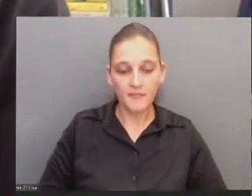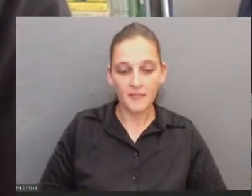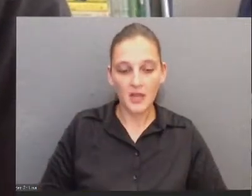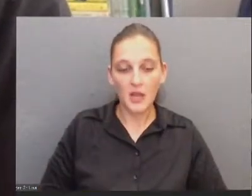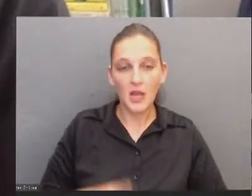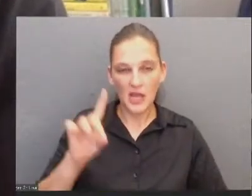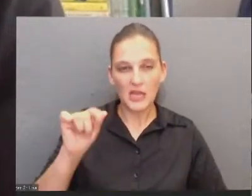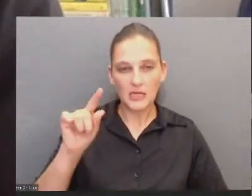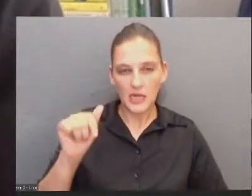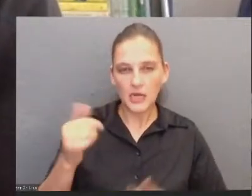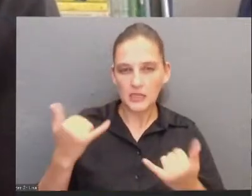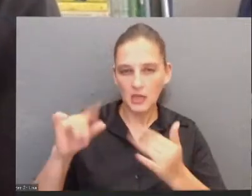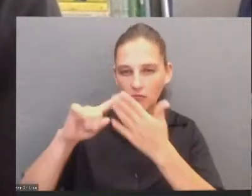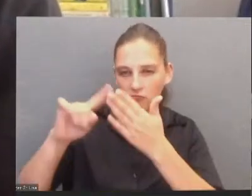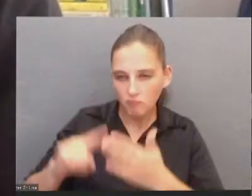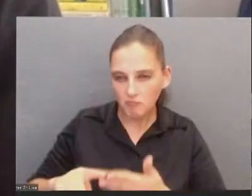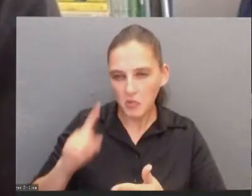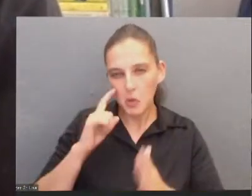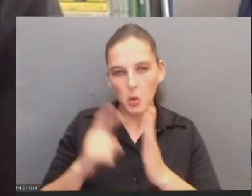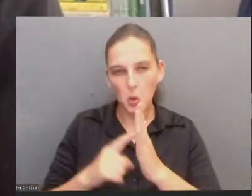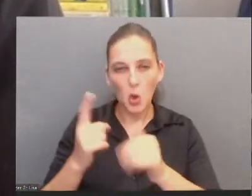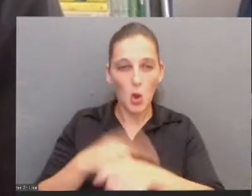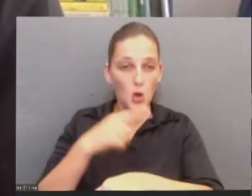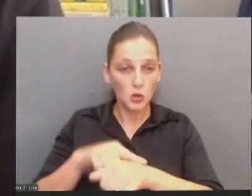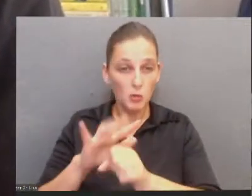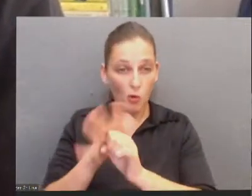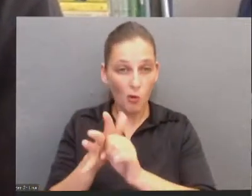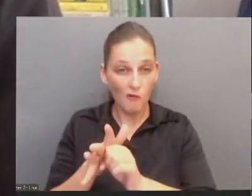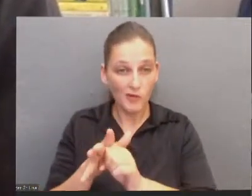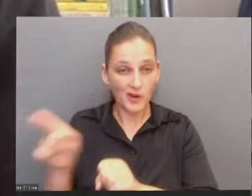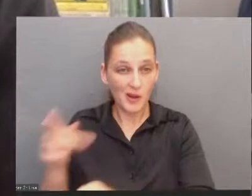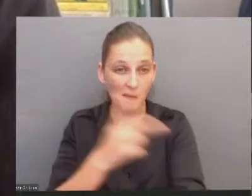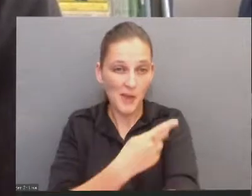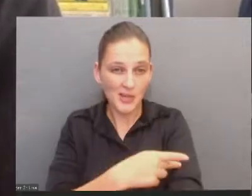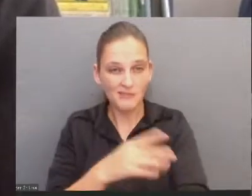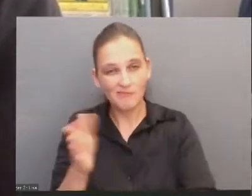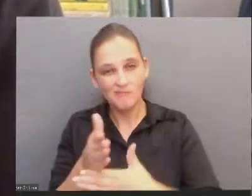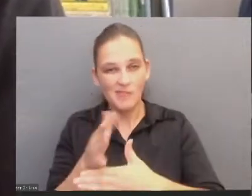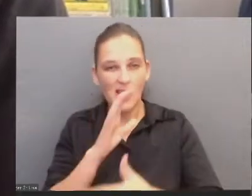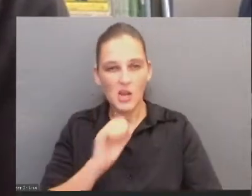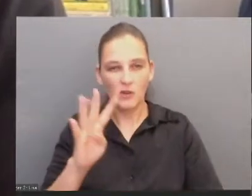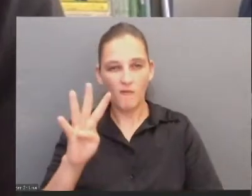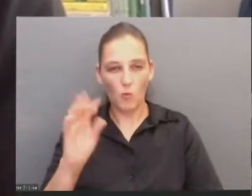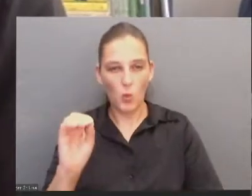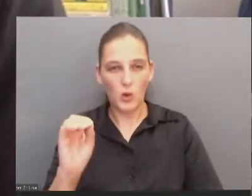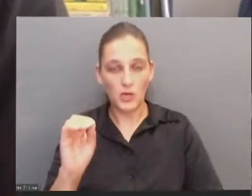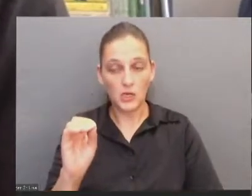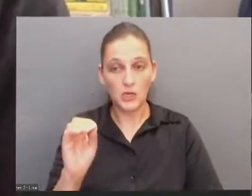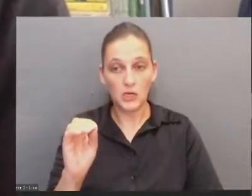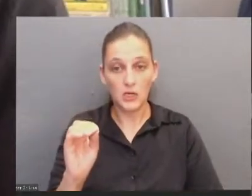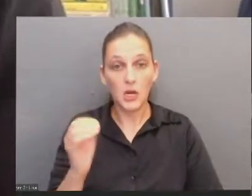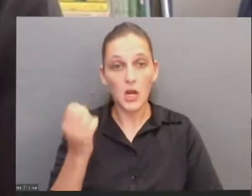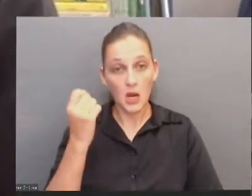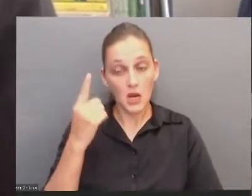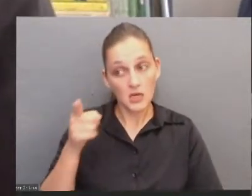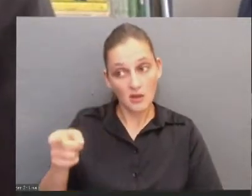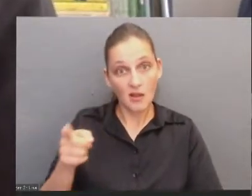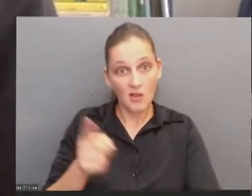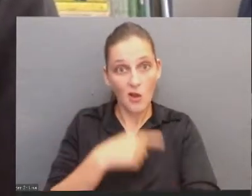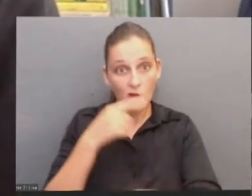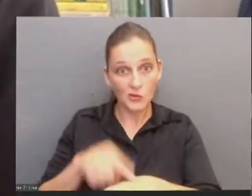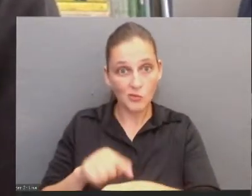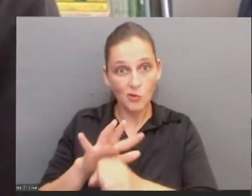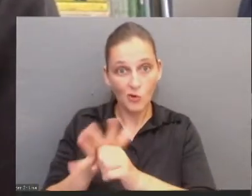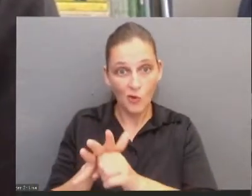of patients with long COVID is about 40. Given these demographics, long COVID is likely to cast a long shadow on our healthcare system